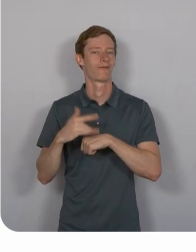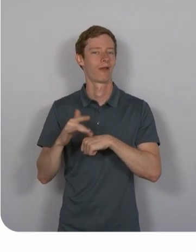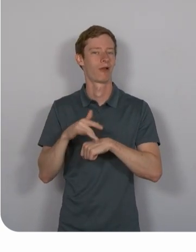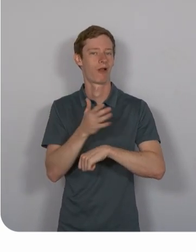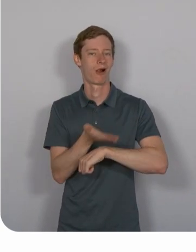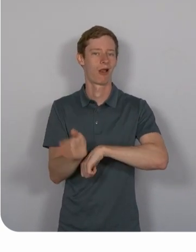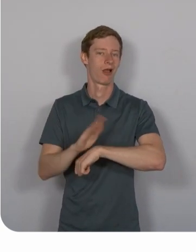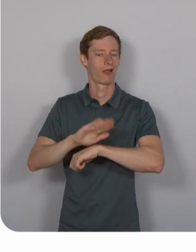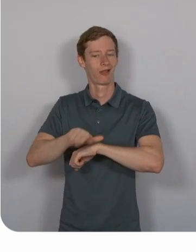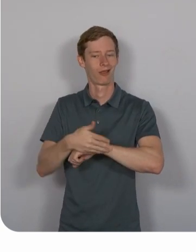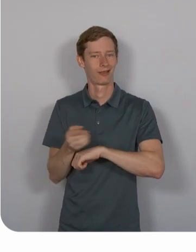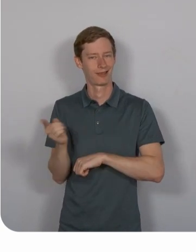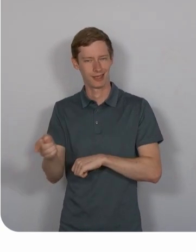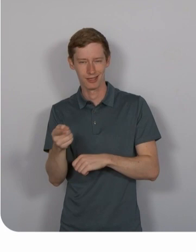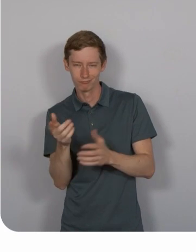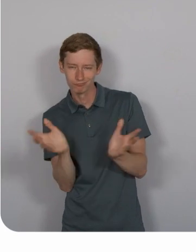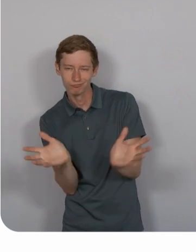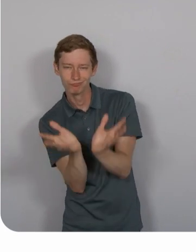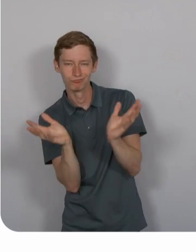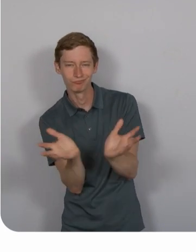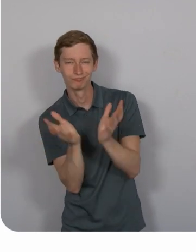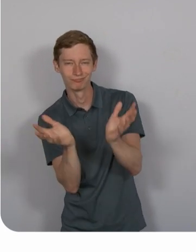you to hit your goals.